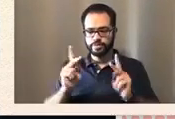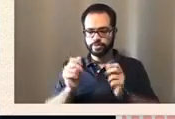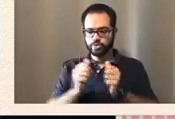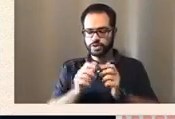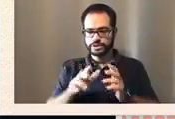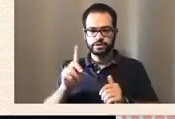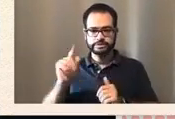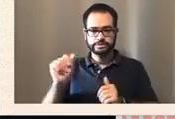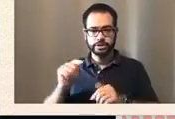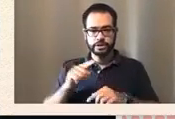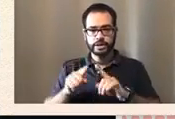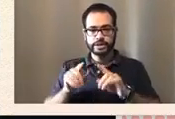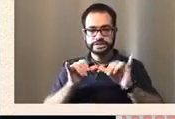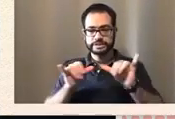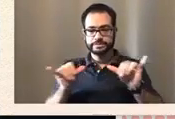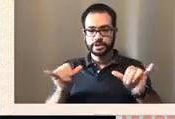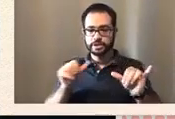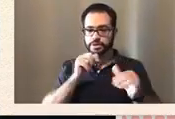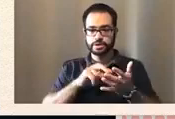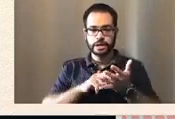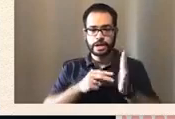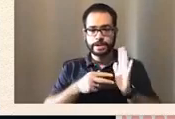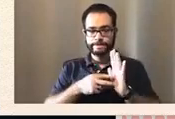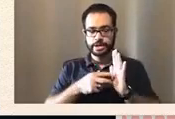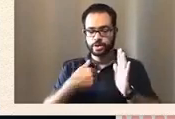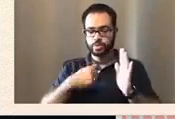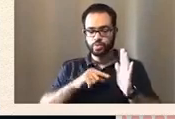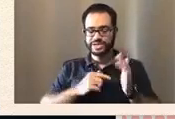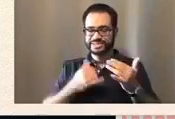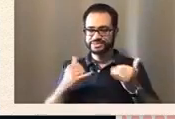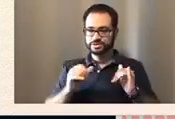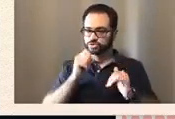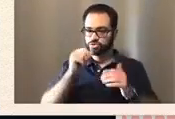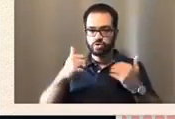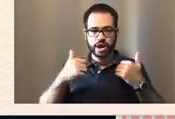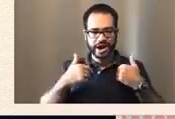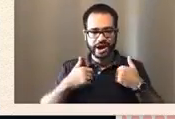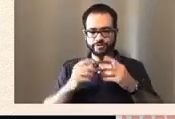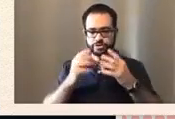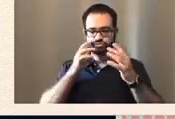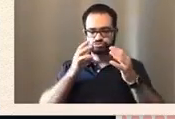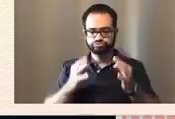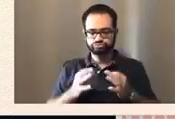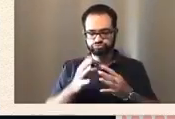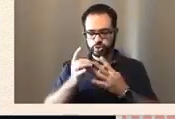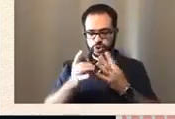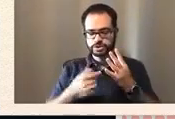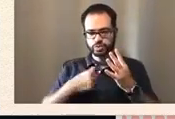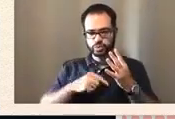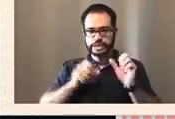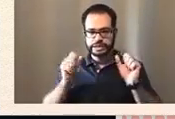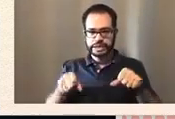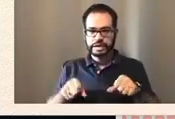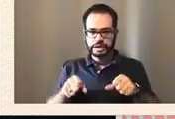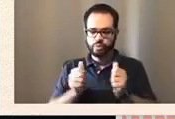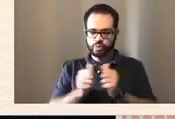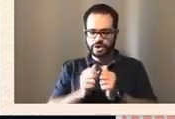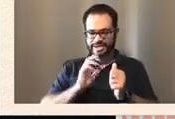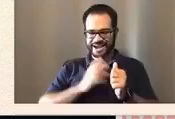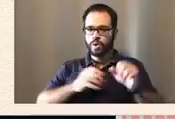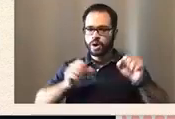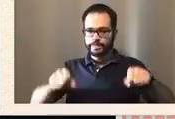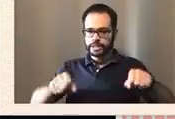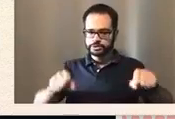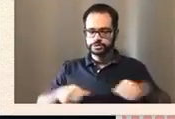doesn't mean that we still don't have choices that we can make with the abilities we have. Let's make the choice